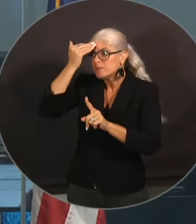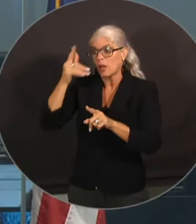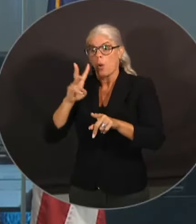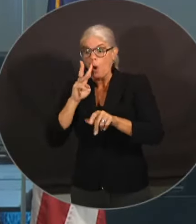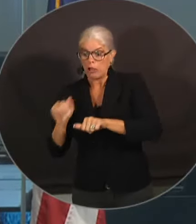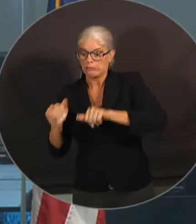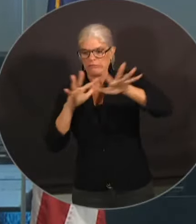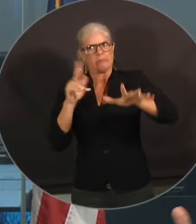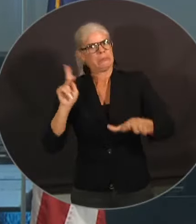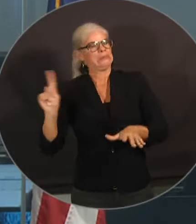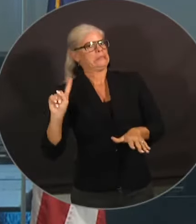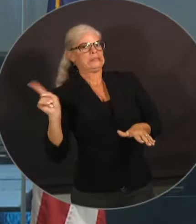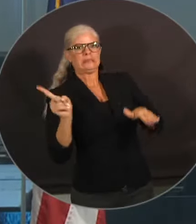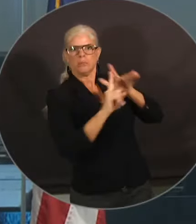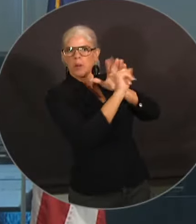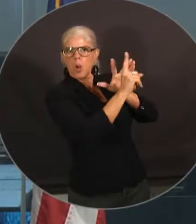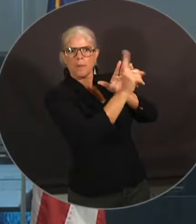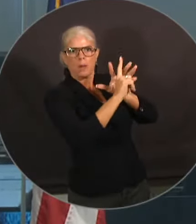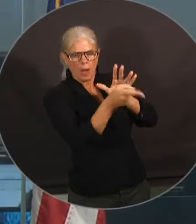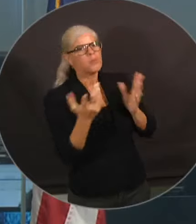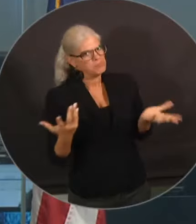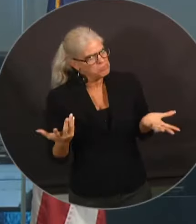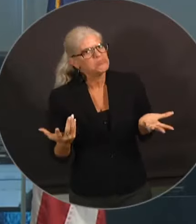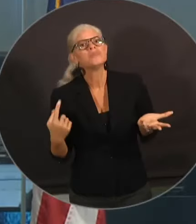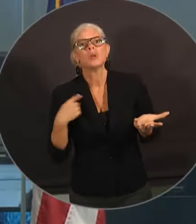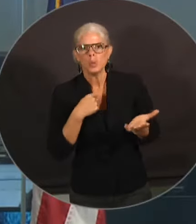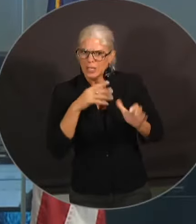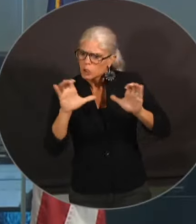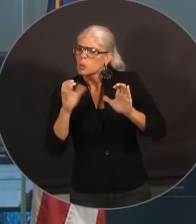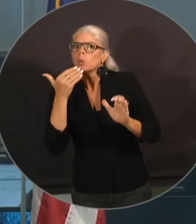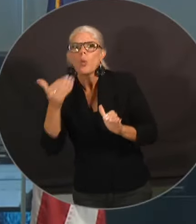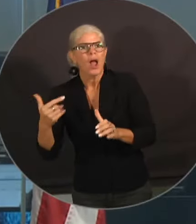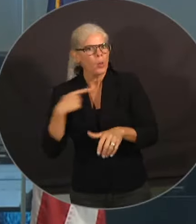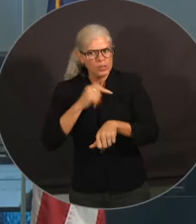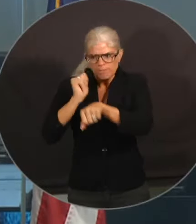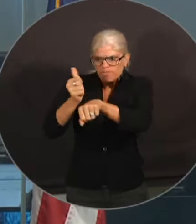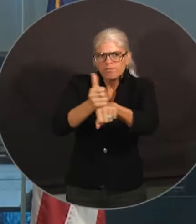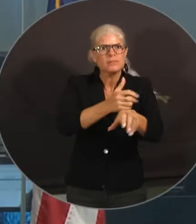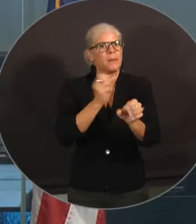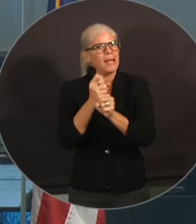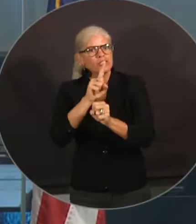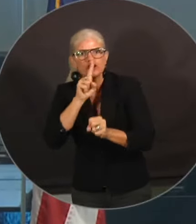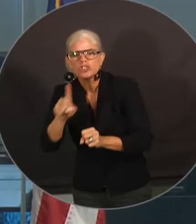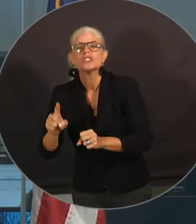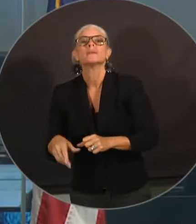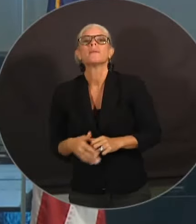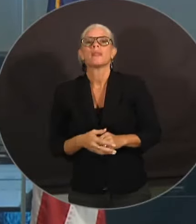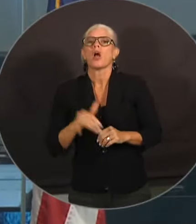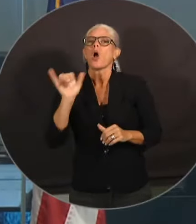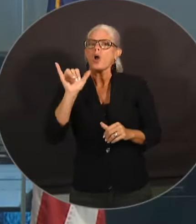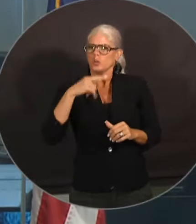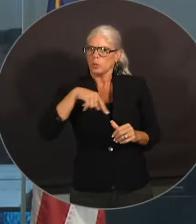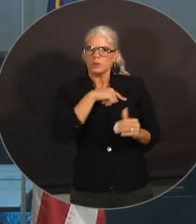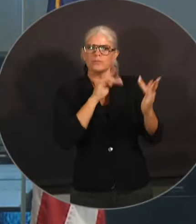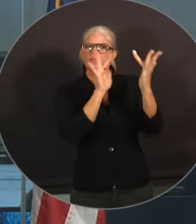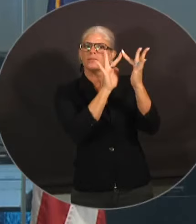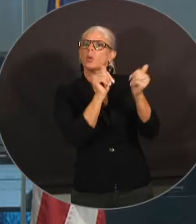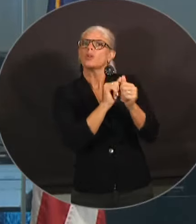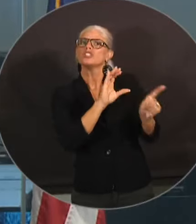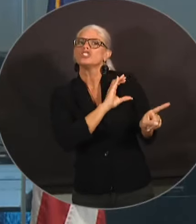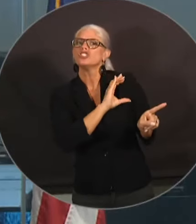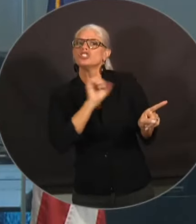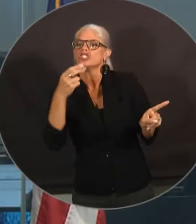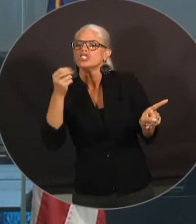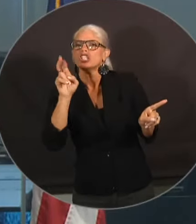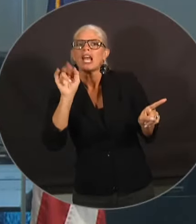what happens on this one, but we've got all our assets that are mobilized, ready to go. I've also been in contact with the sheriffs from the